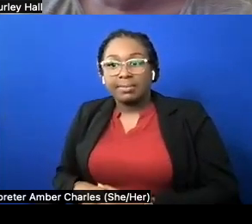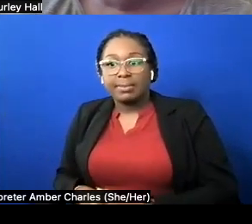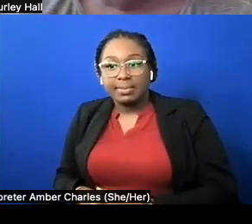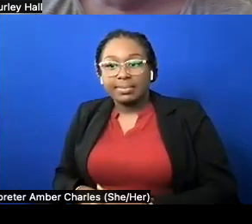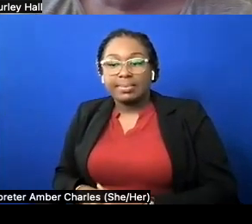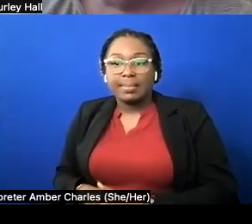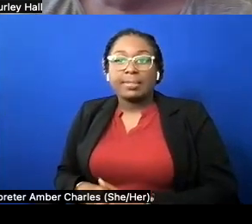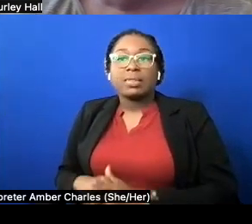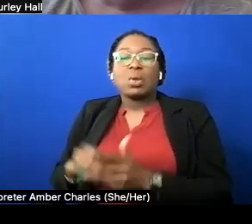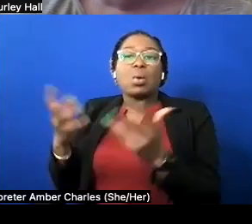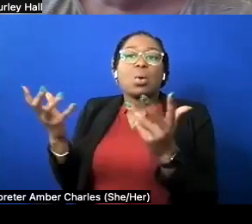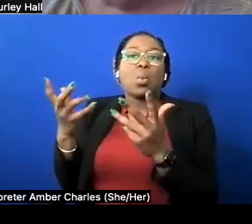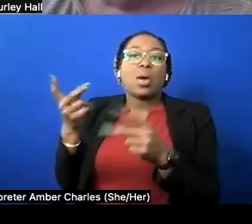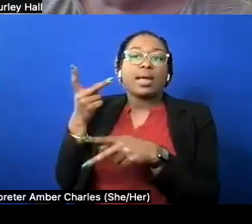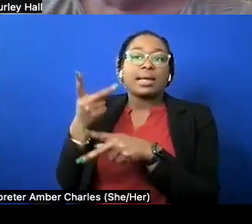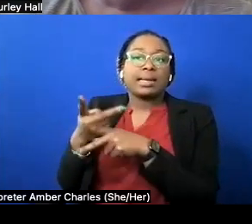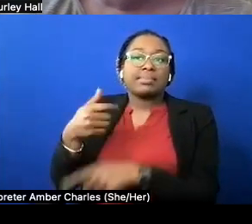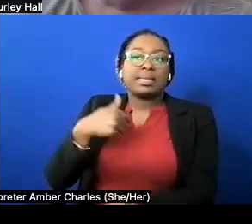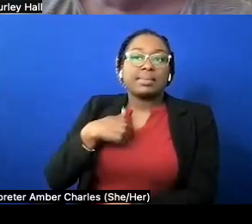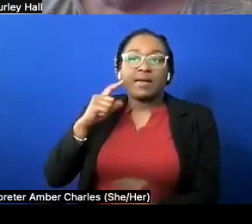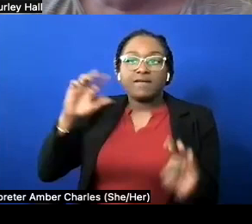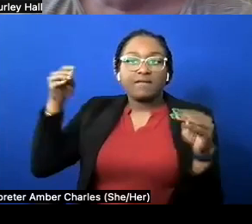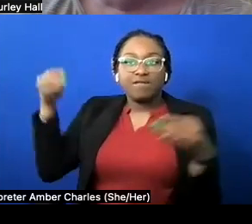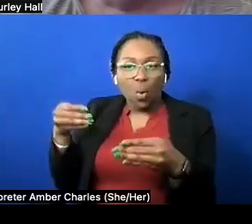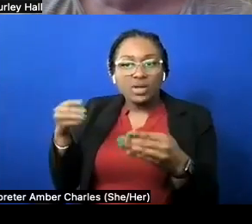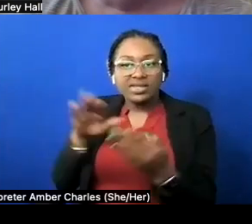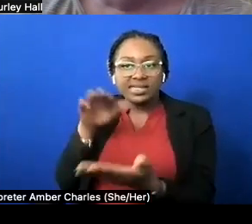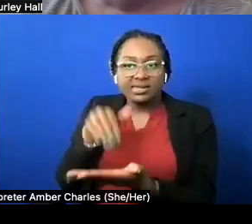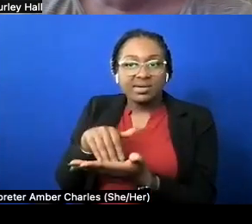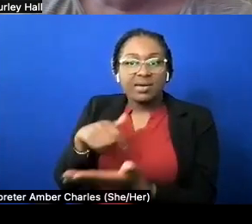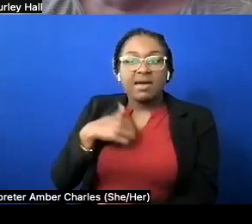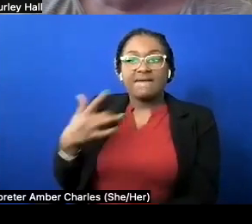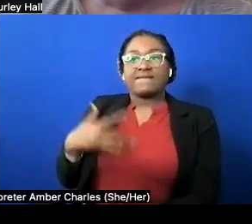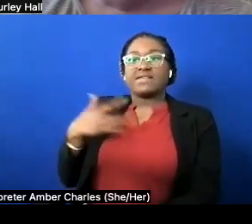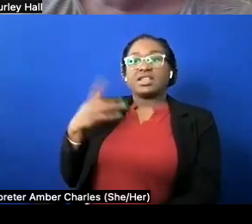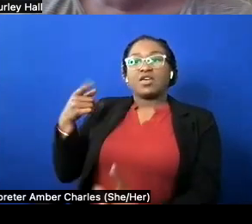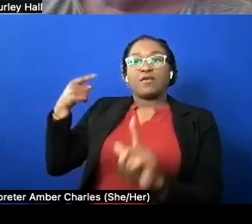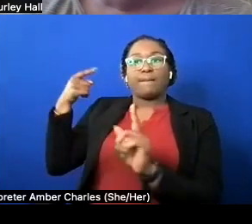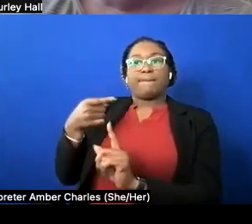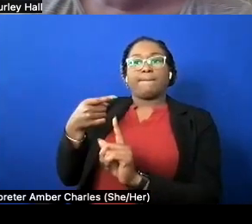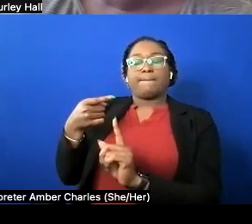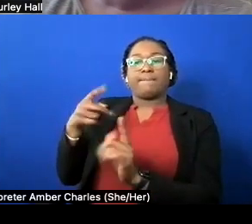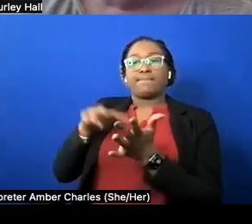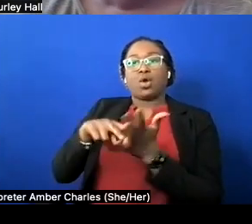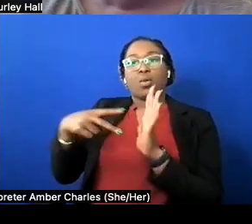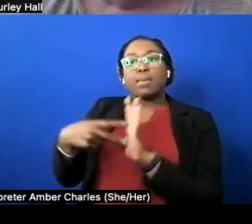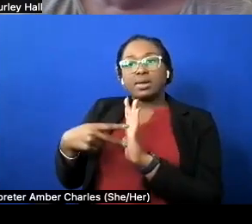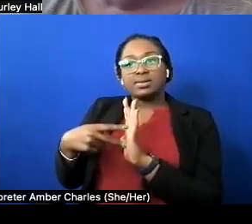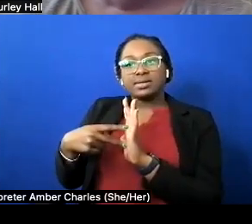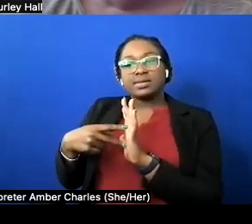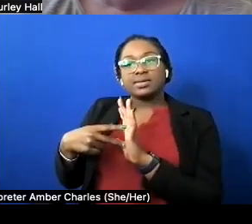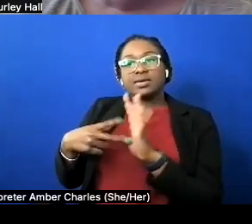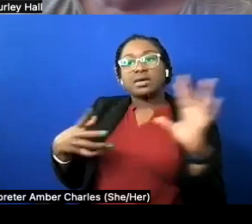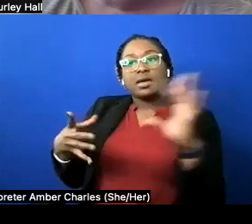me focused and centered really is my sense of purpose. And to tie back into what